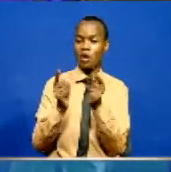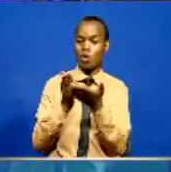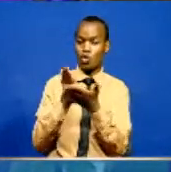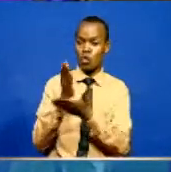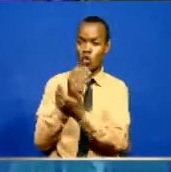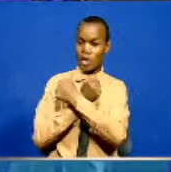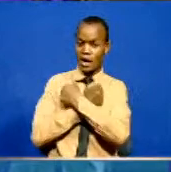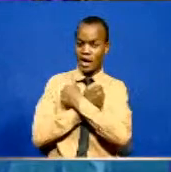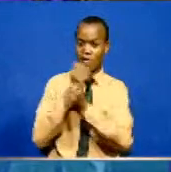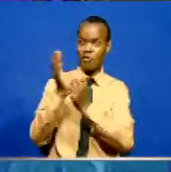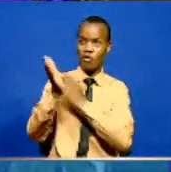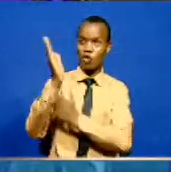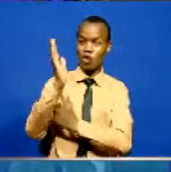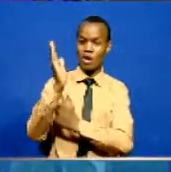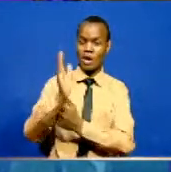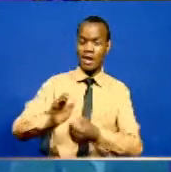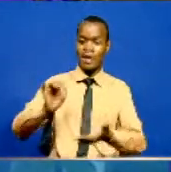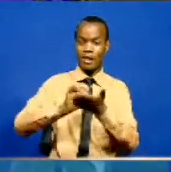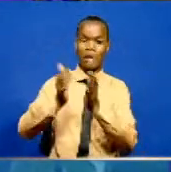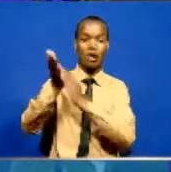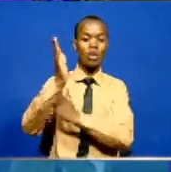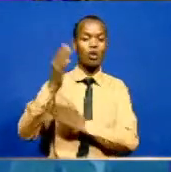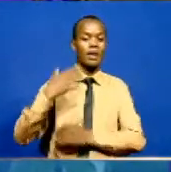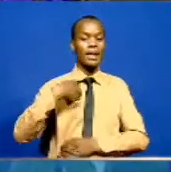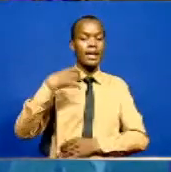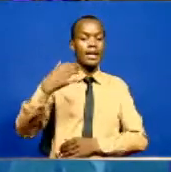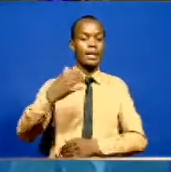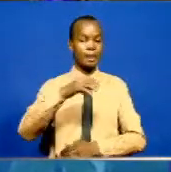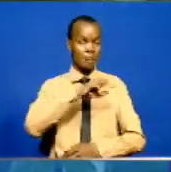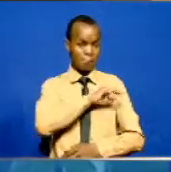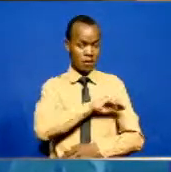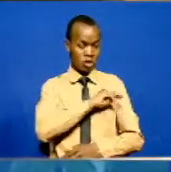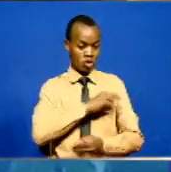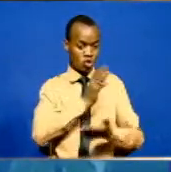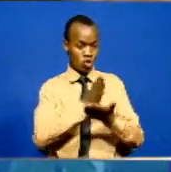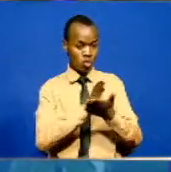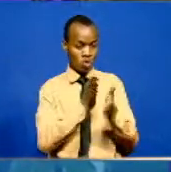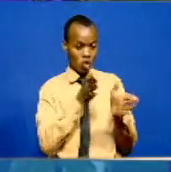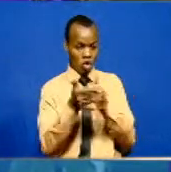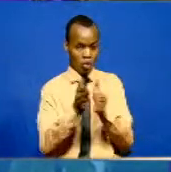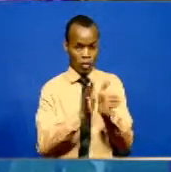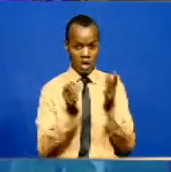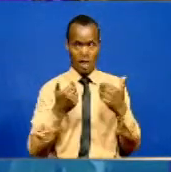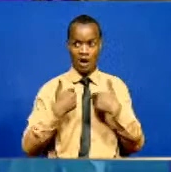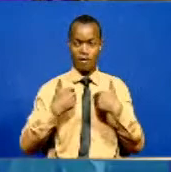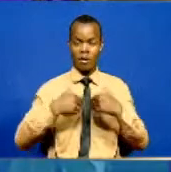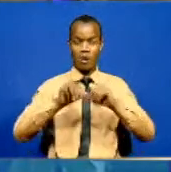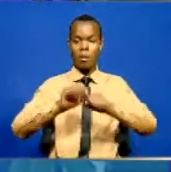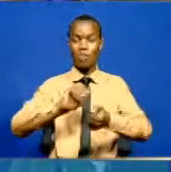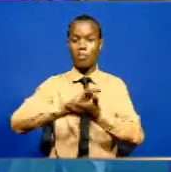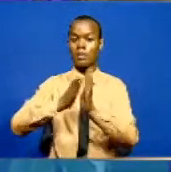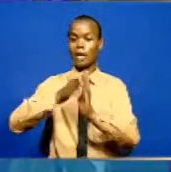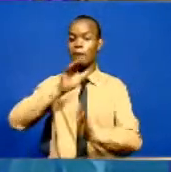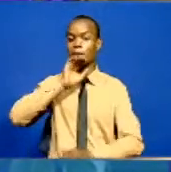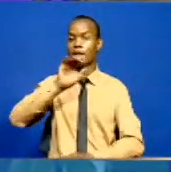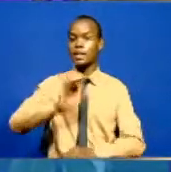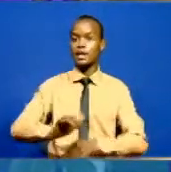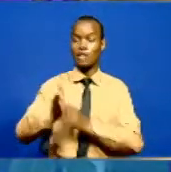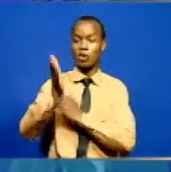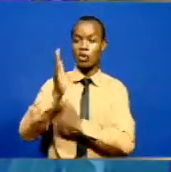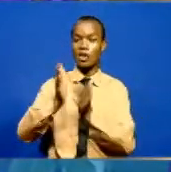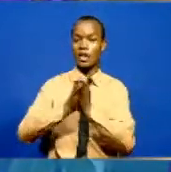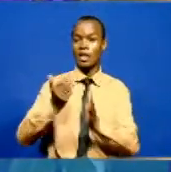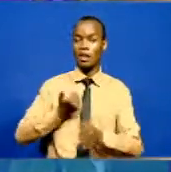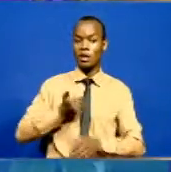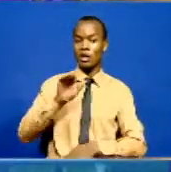because I'm rich in mercy, I will give you an opportunity to be called my sons and daughters in the